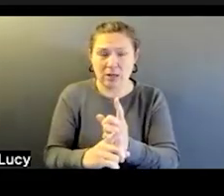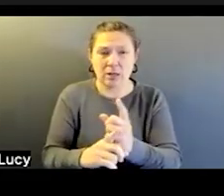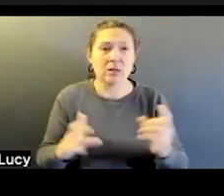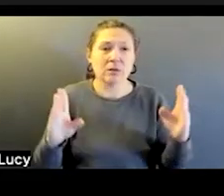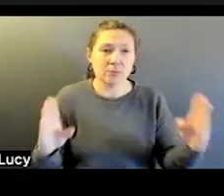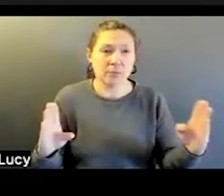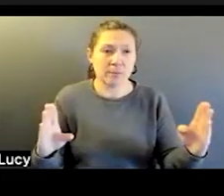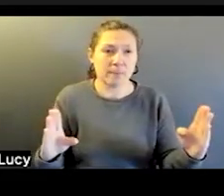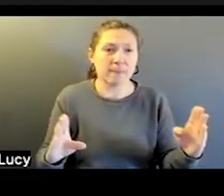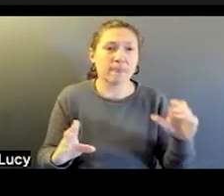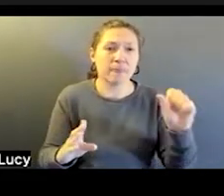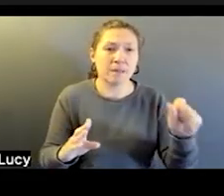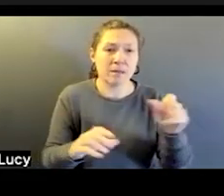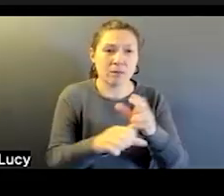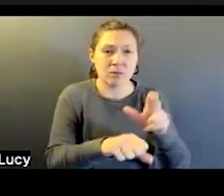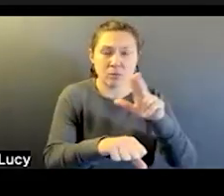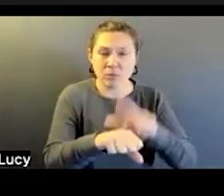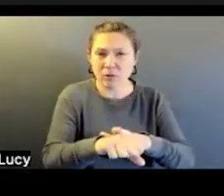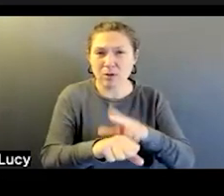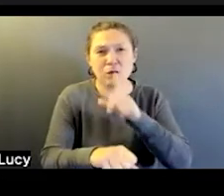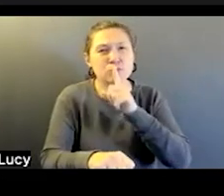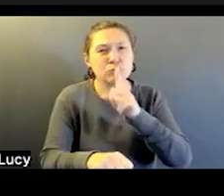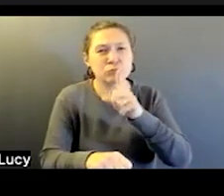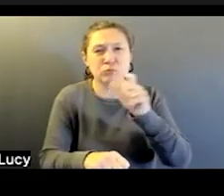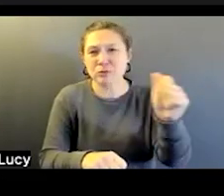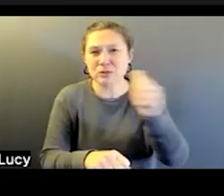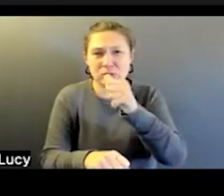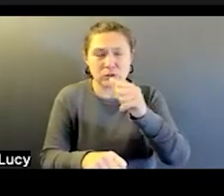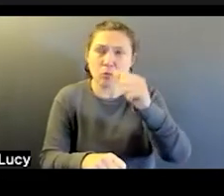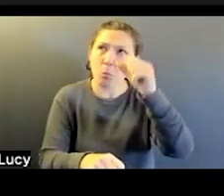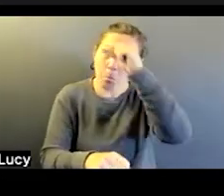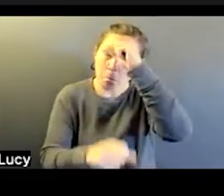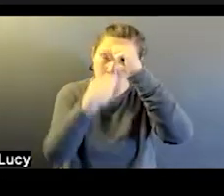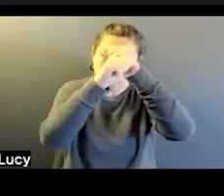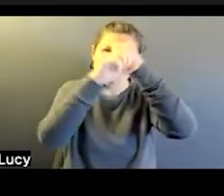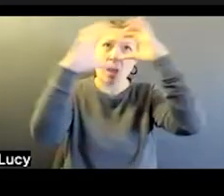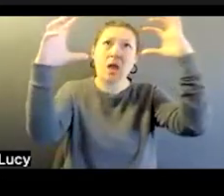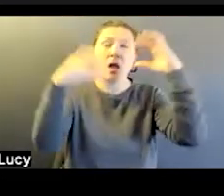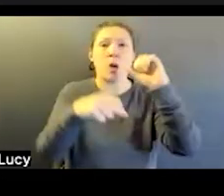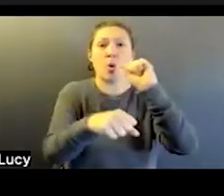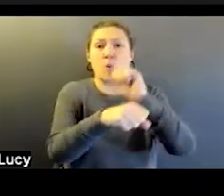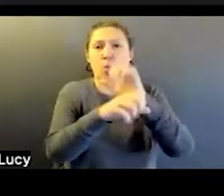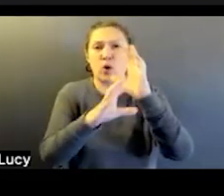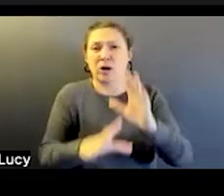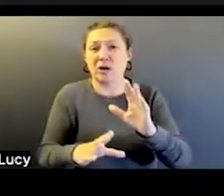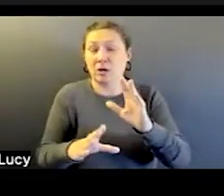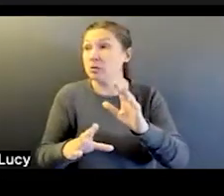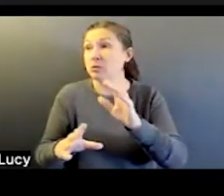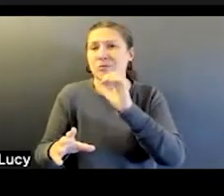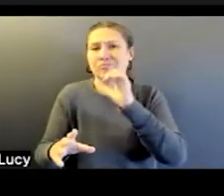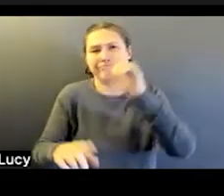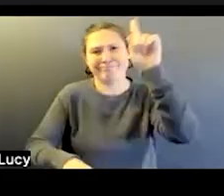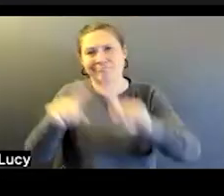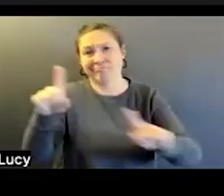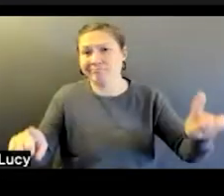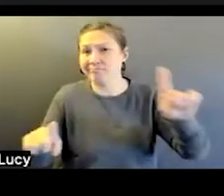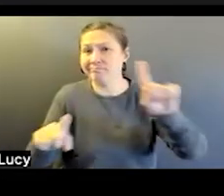And of course, you can imagine that workers are not all the same. We should consider them